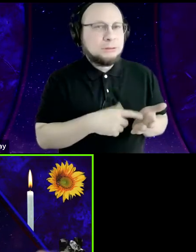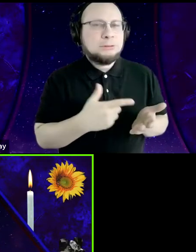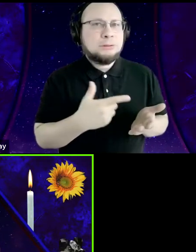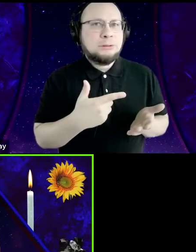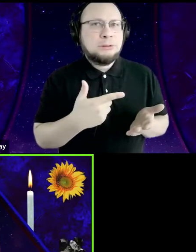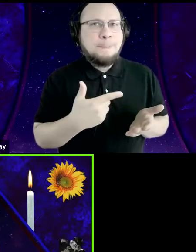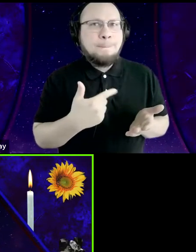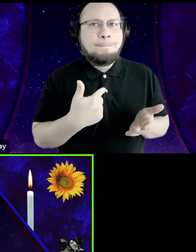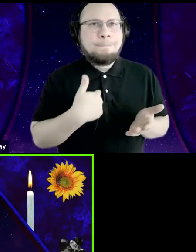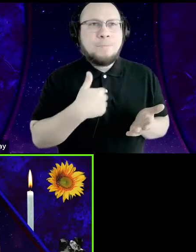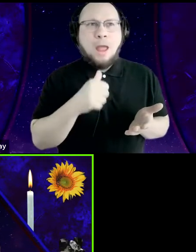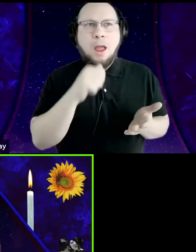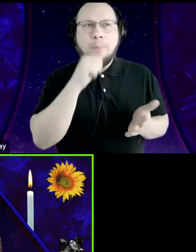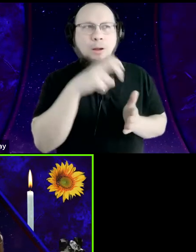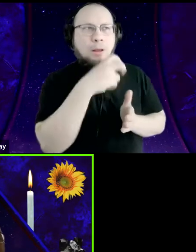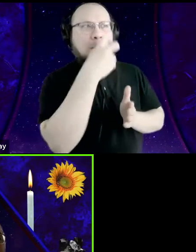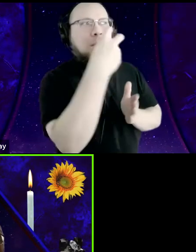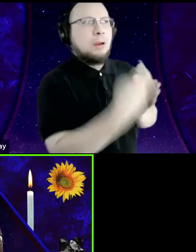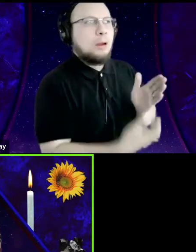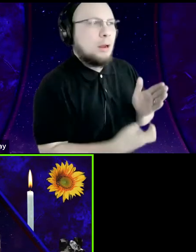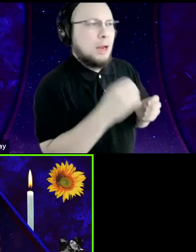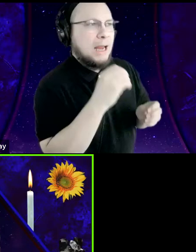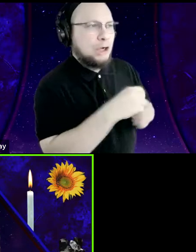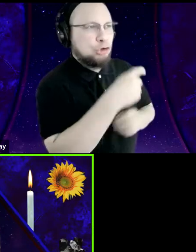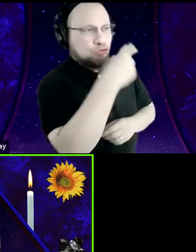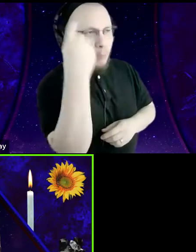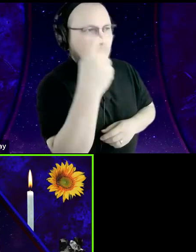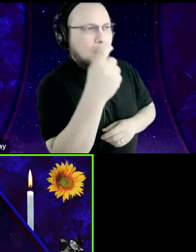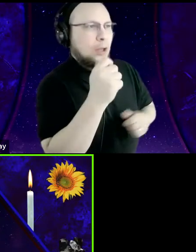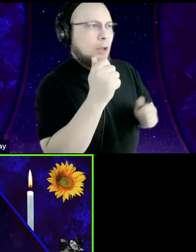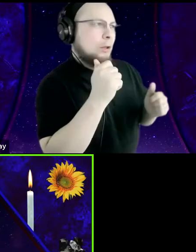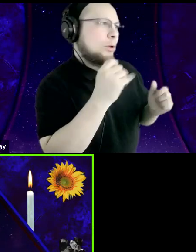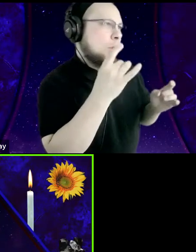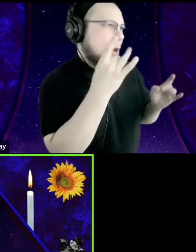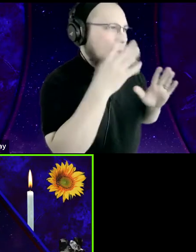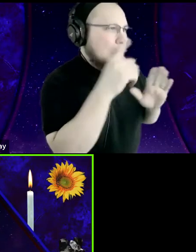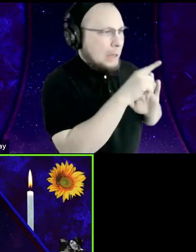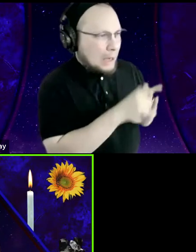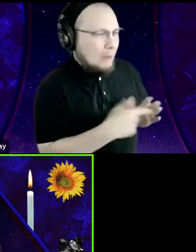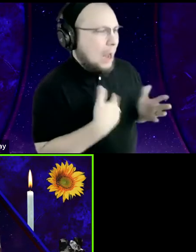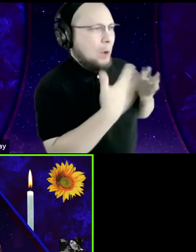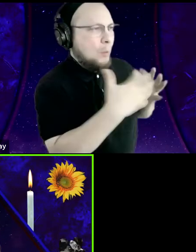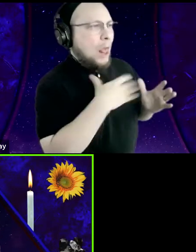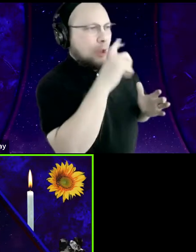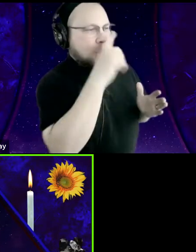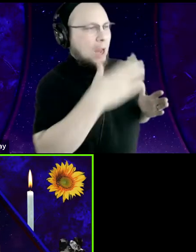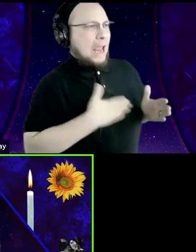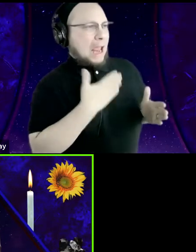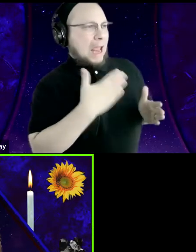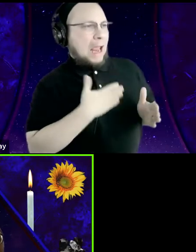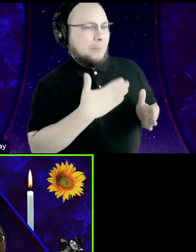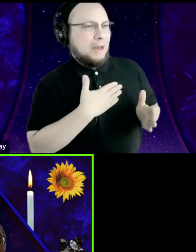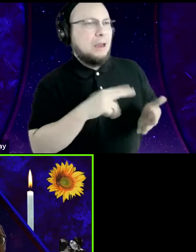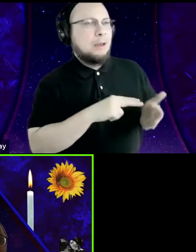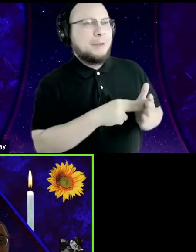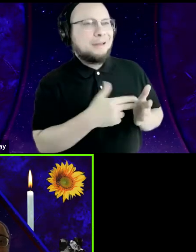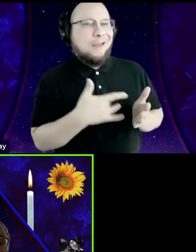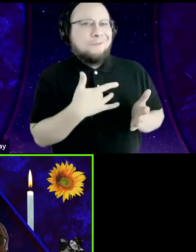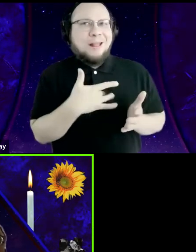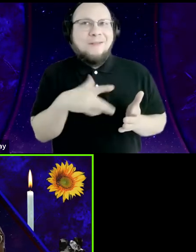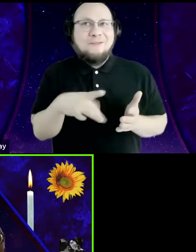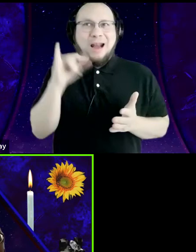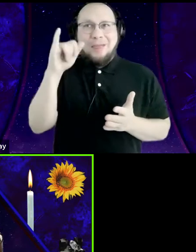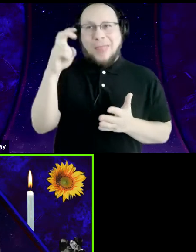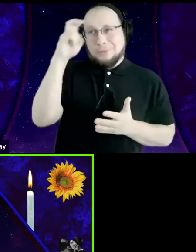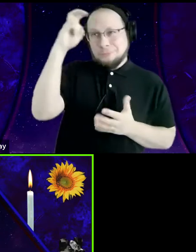push myself into chaos because of trauma. I'm actually just happy. And it's almost like a third lung. And so I'm excited about this